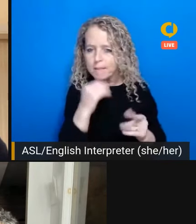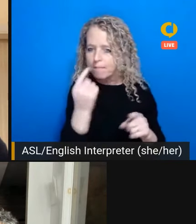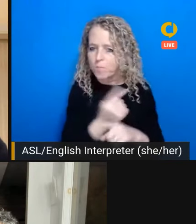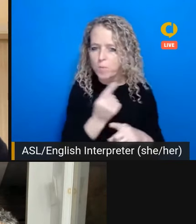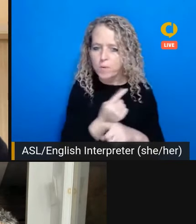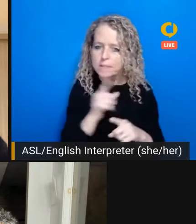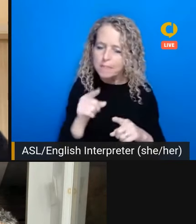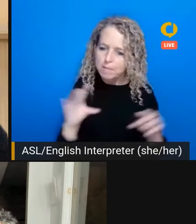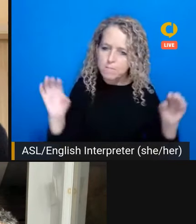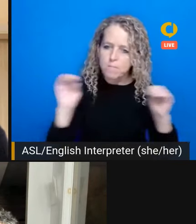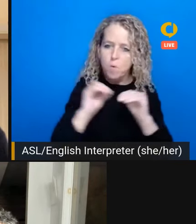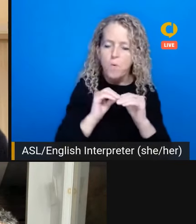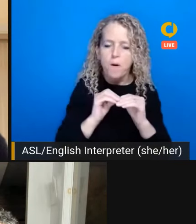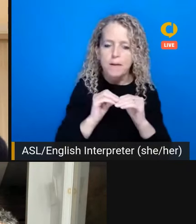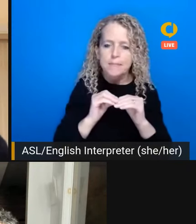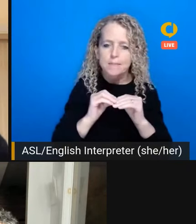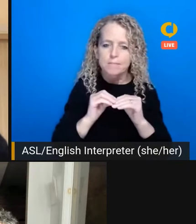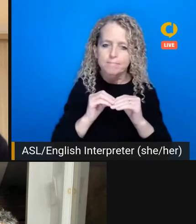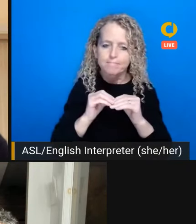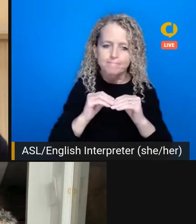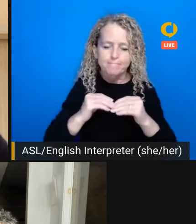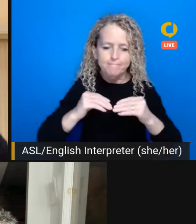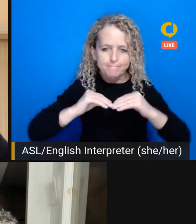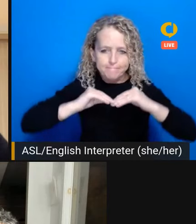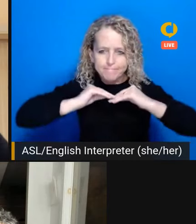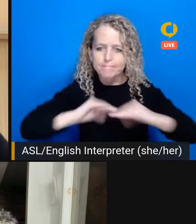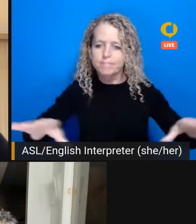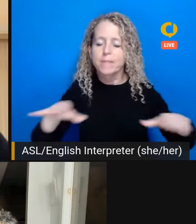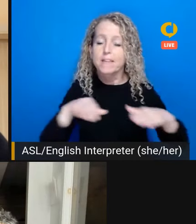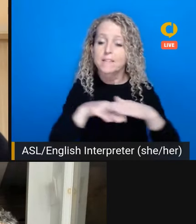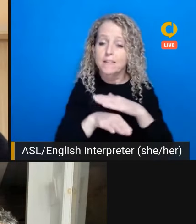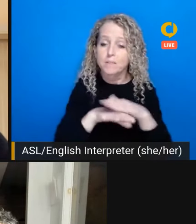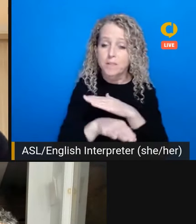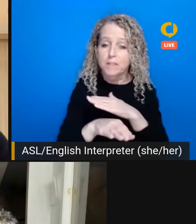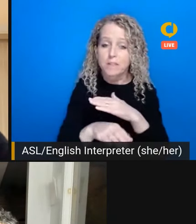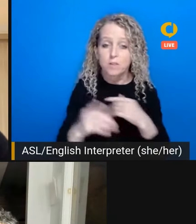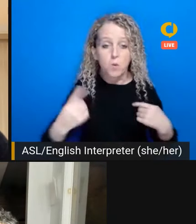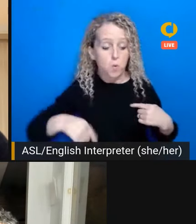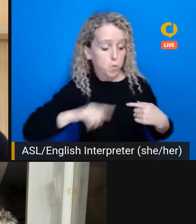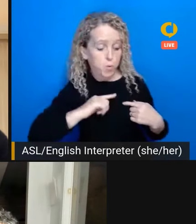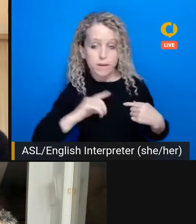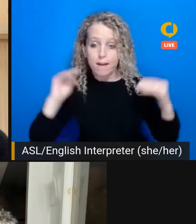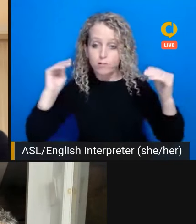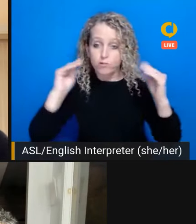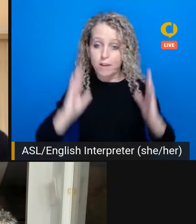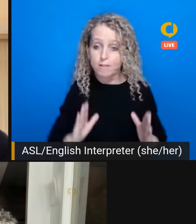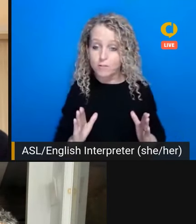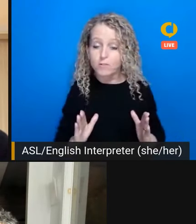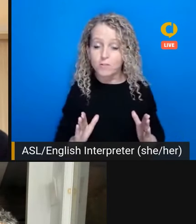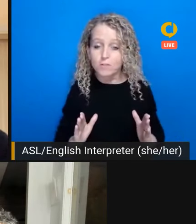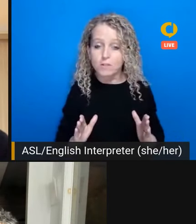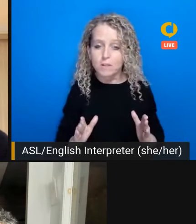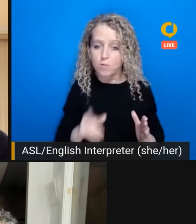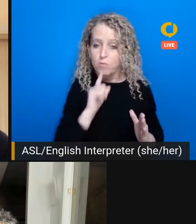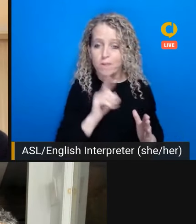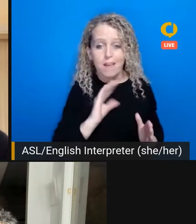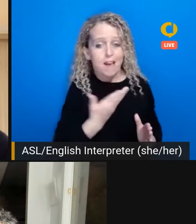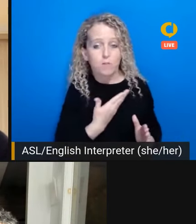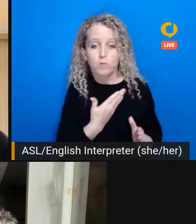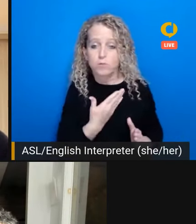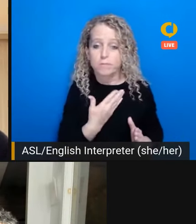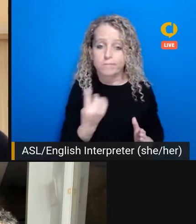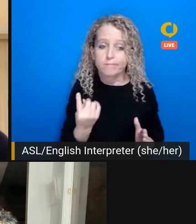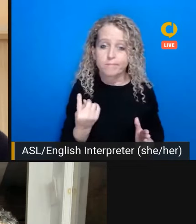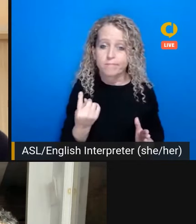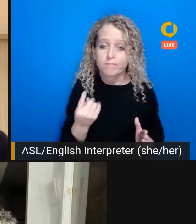this accessibility. And to me, as educators, this is really ethically one of our duties. We need to